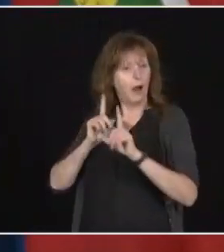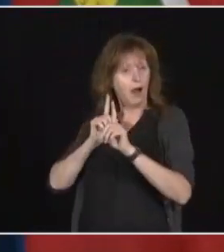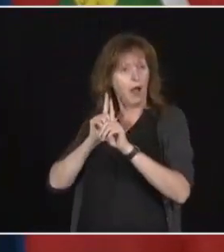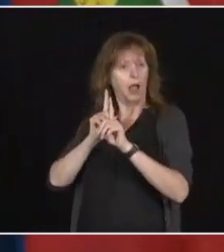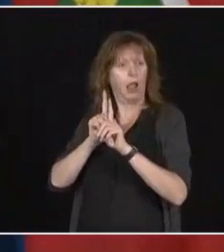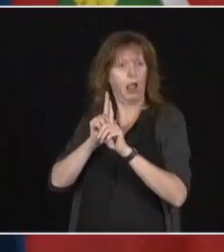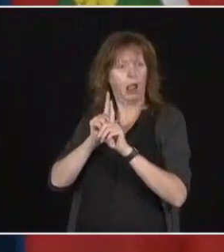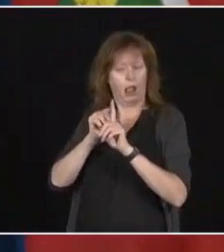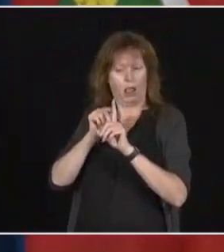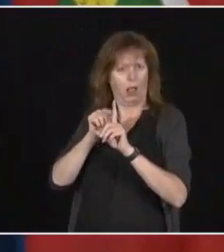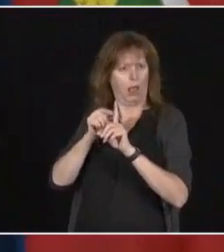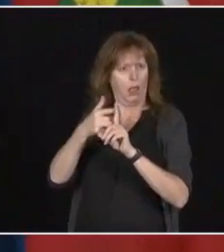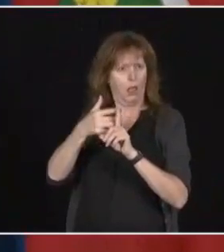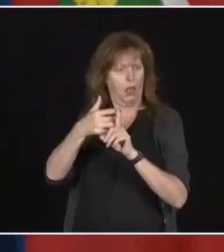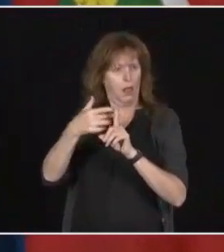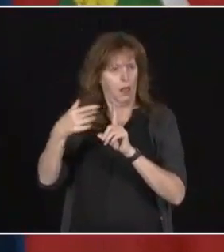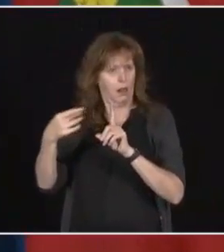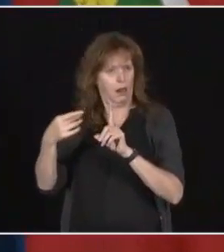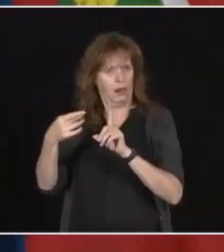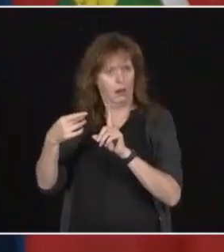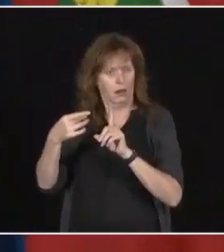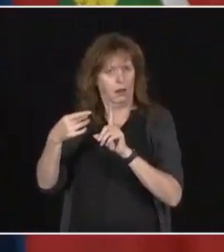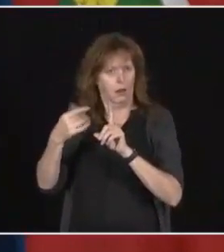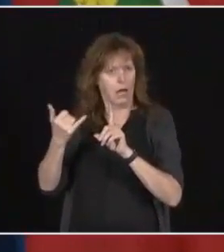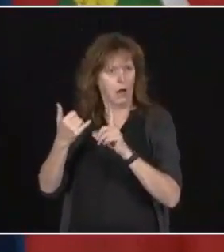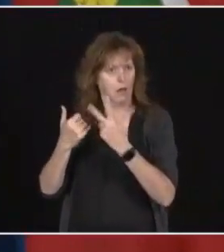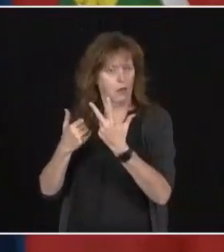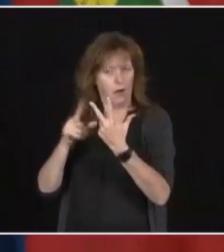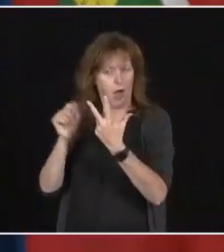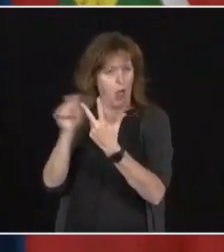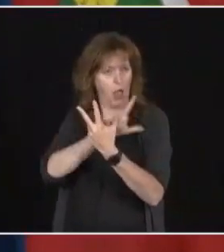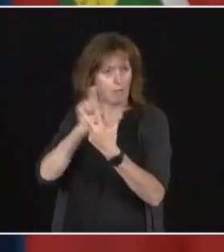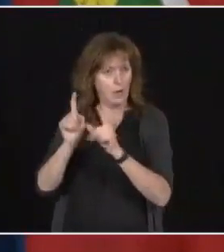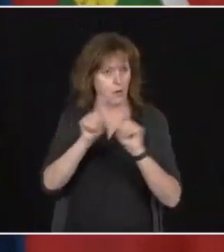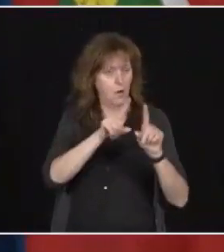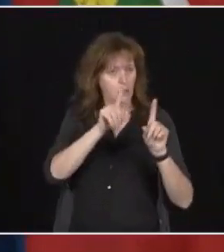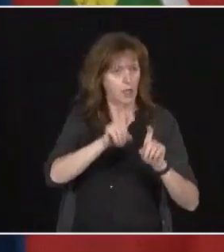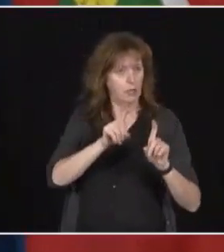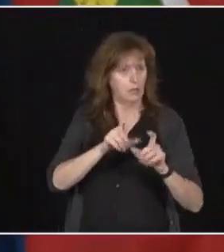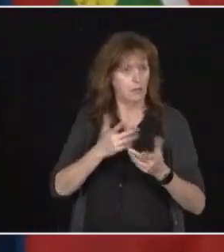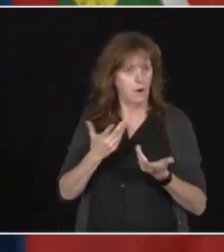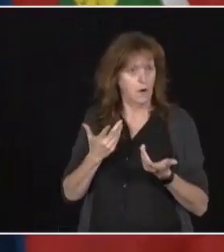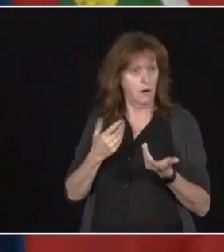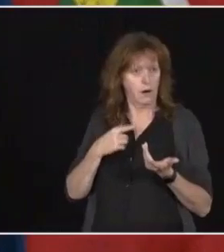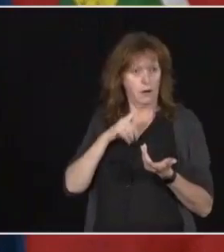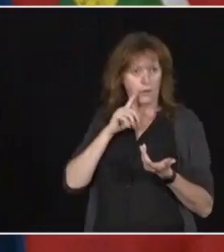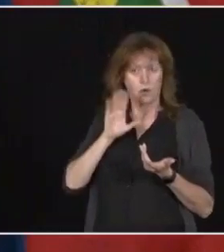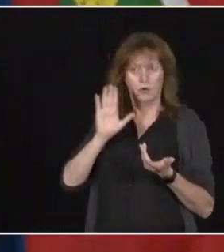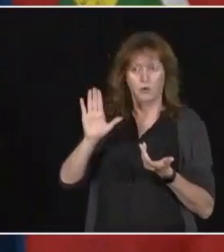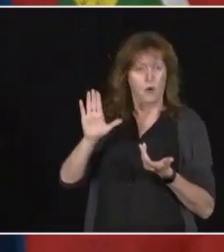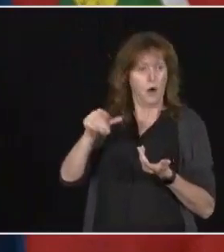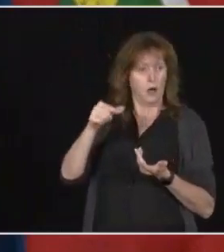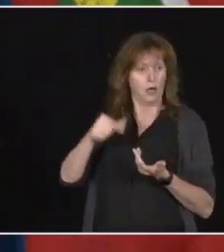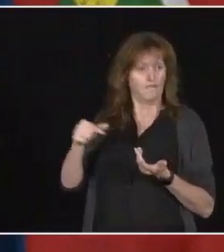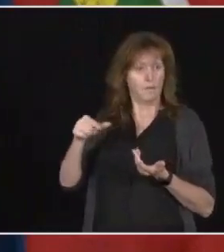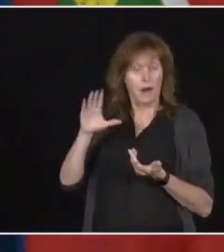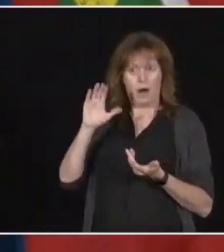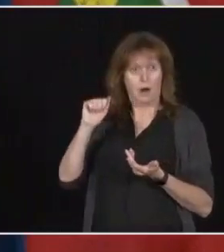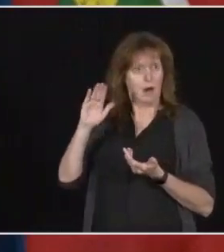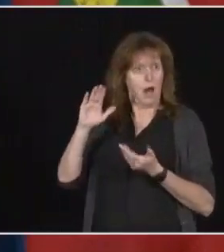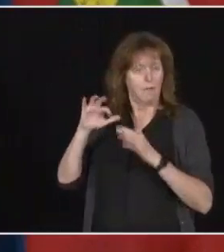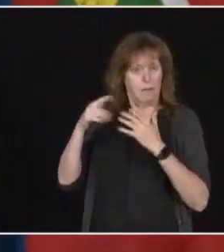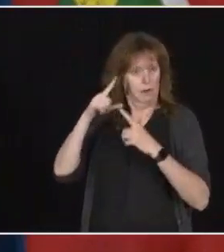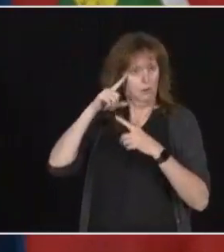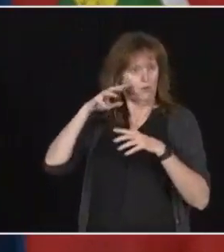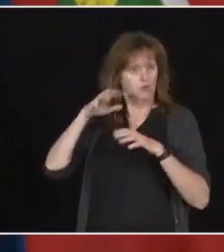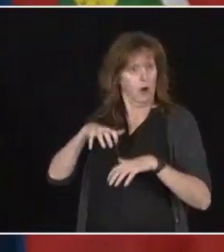the shock, the impact within your own government cabinet when this information became known?